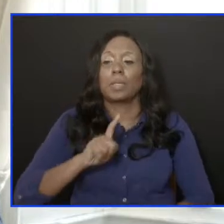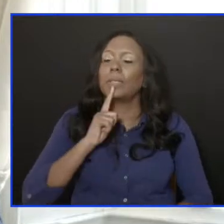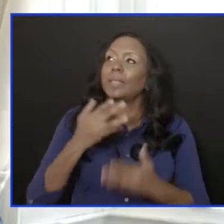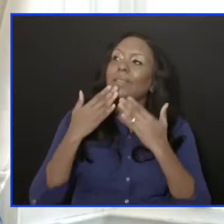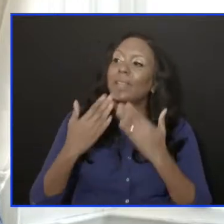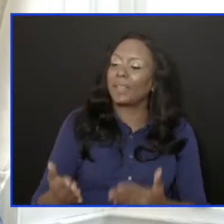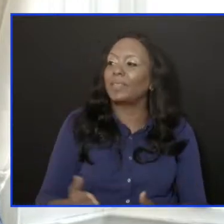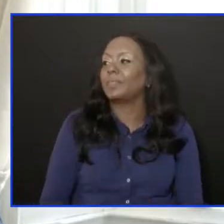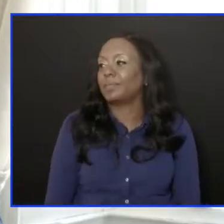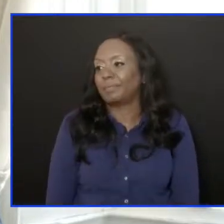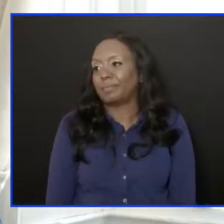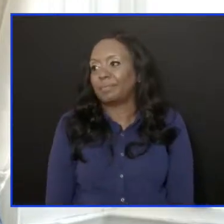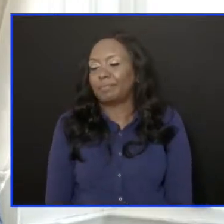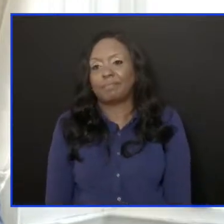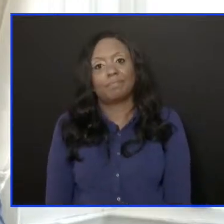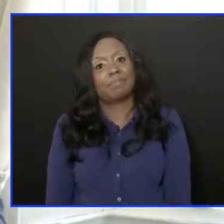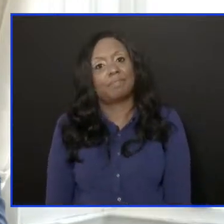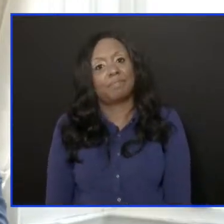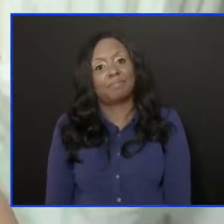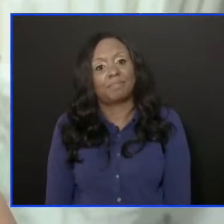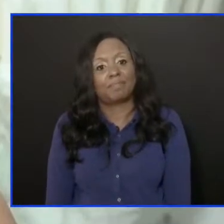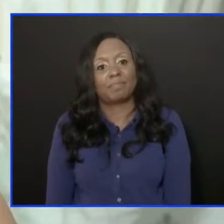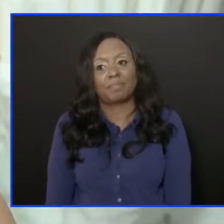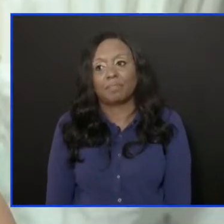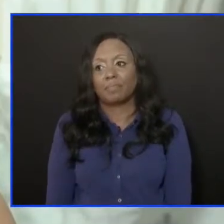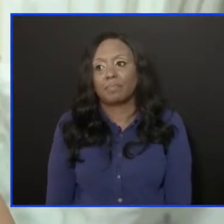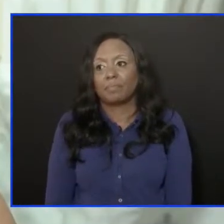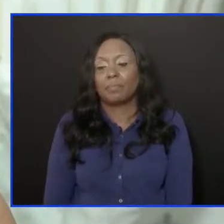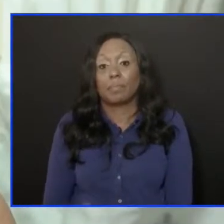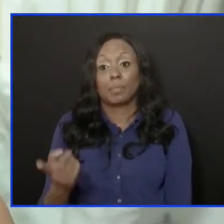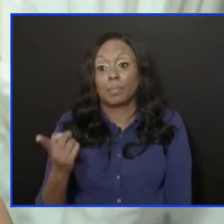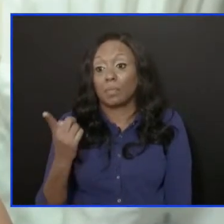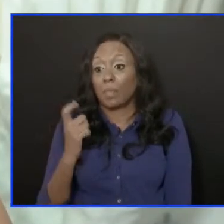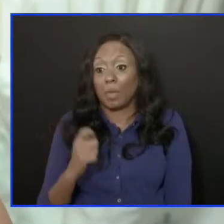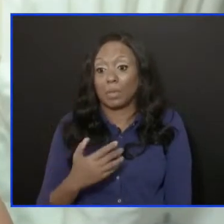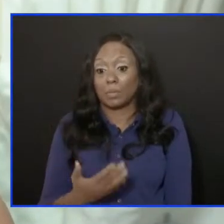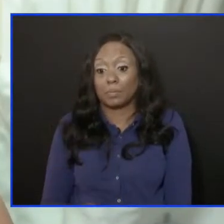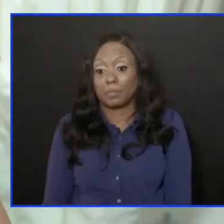where we're at as well. Thanks. Next question.